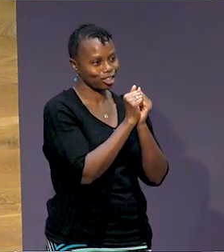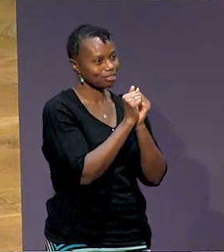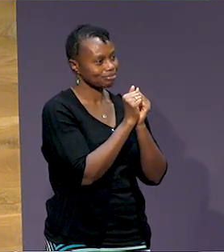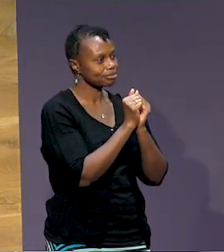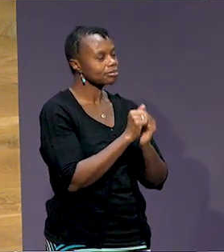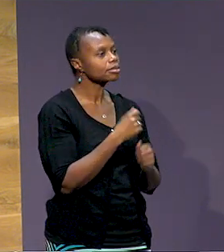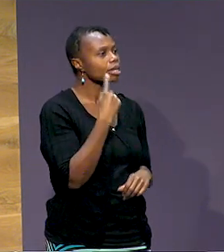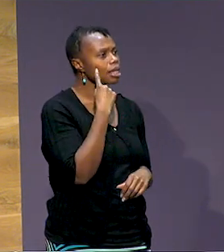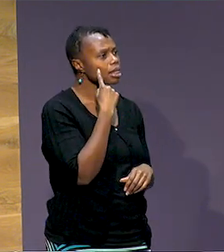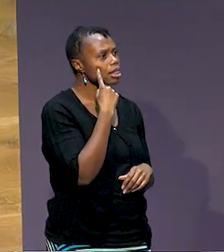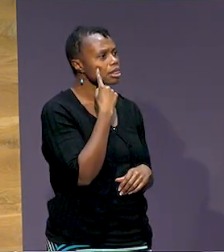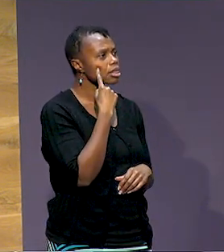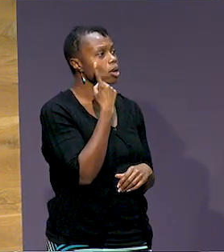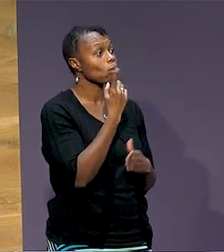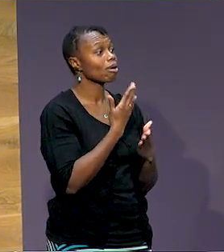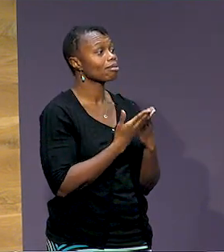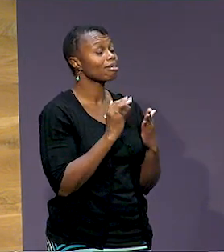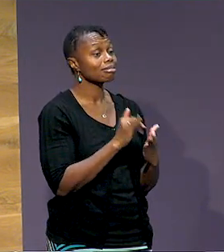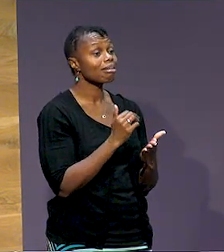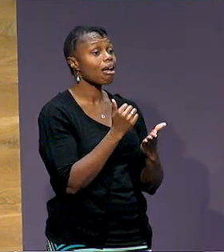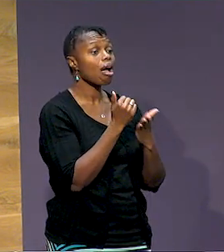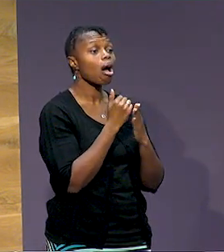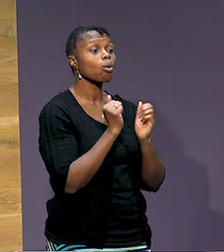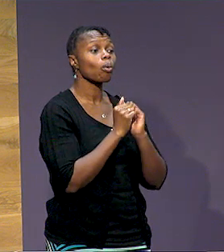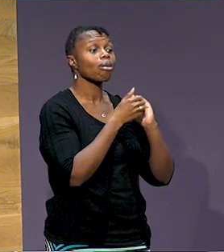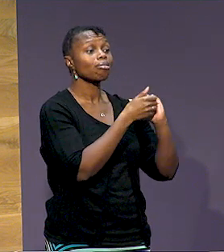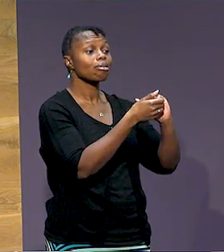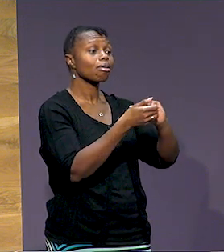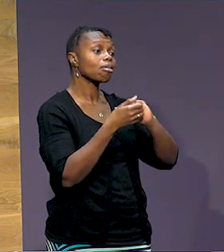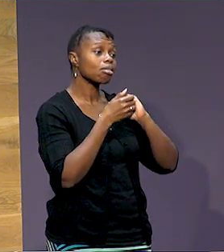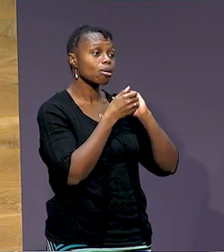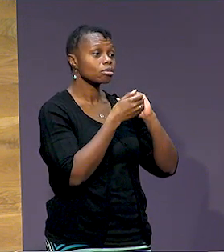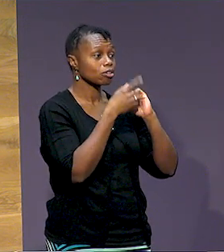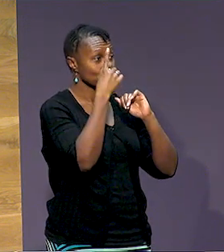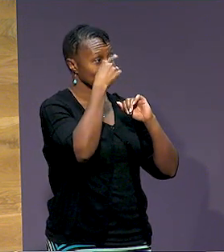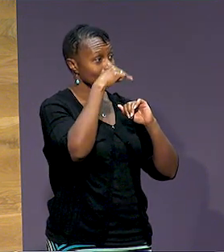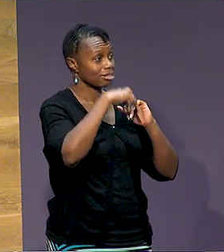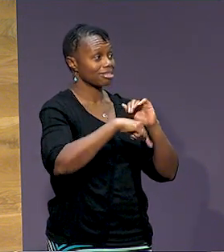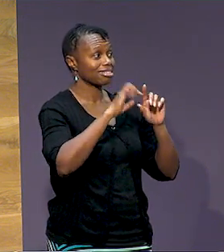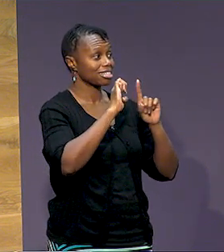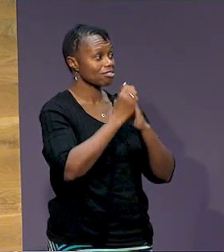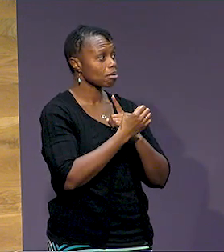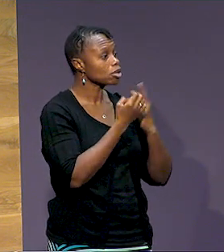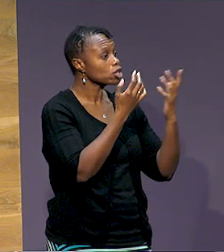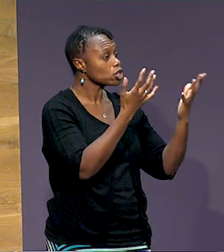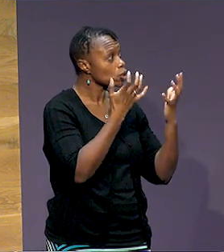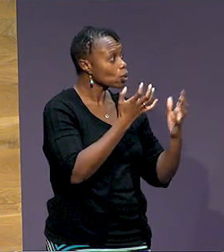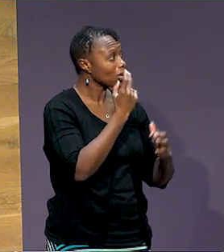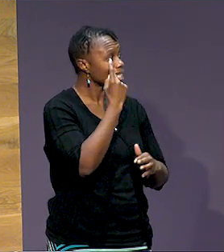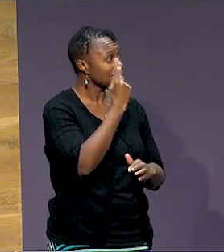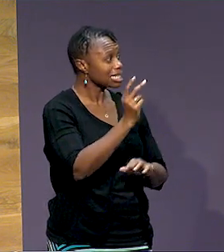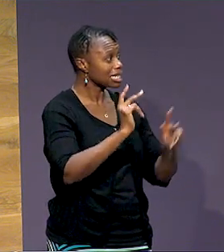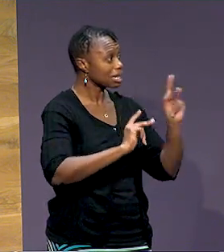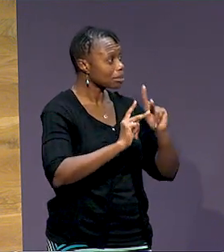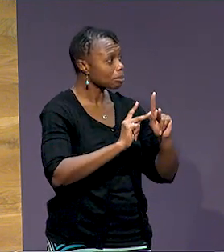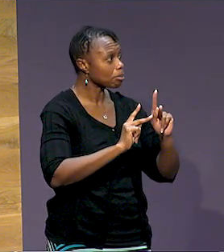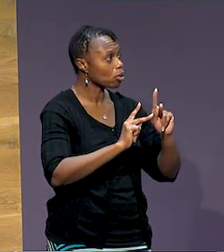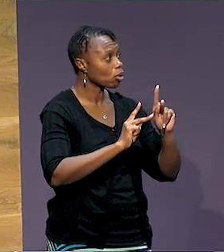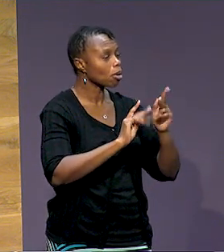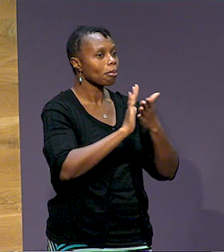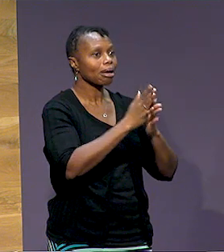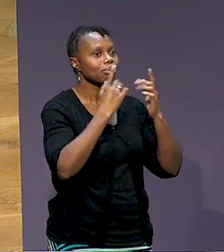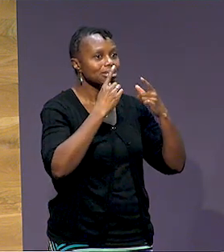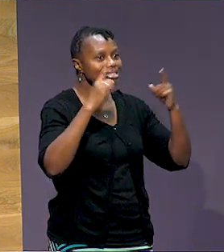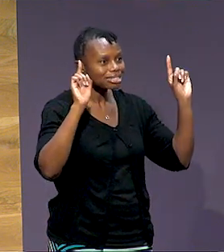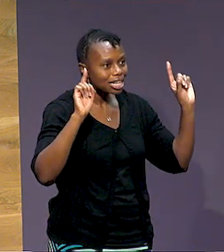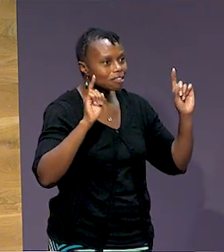makes collaboration work really well in these environments is wanting to see the people around you flourish and wanting them